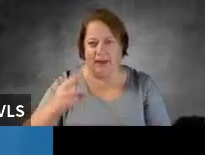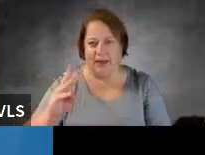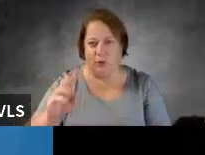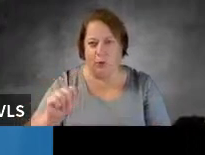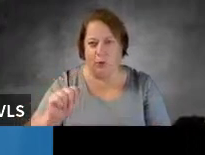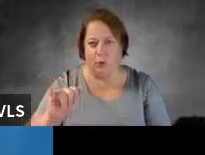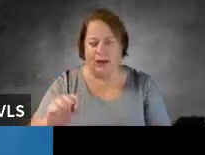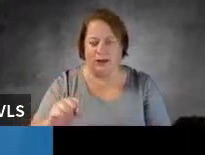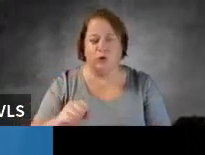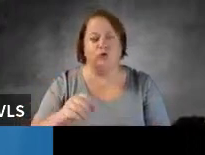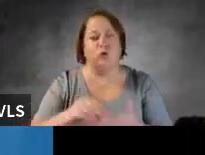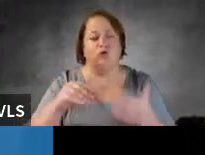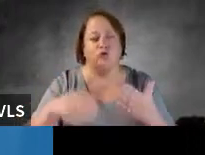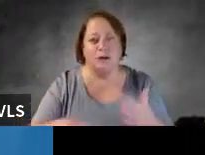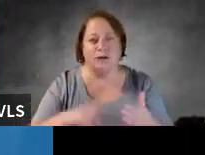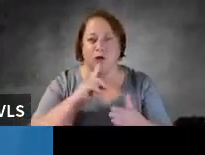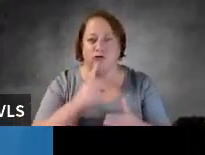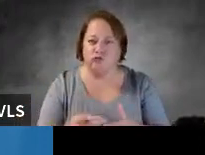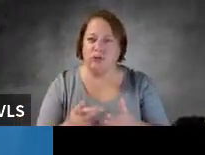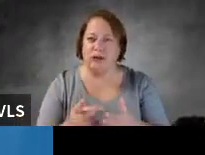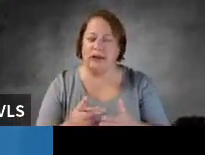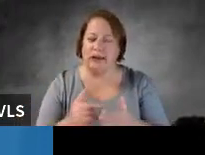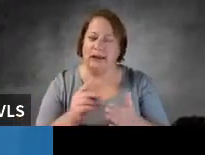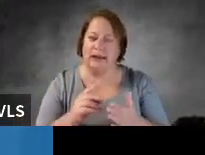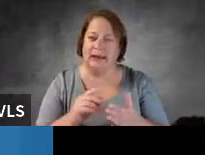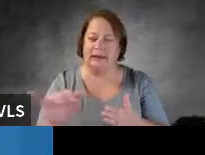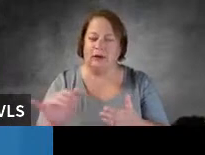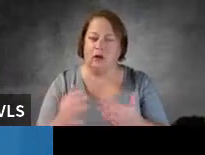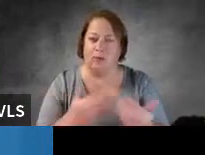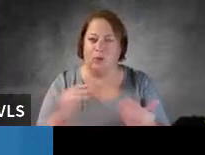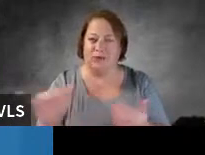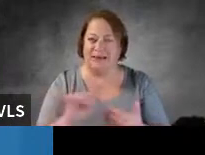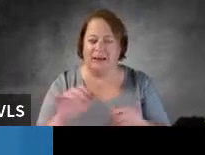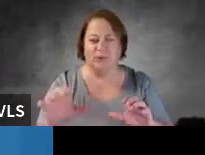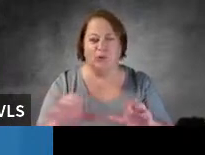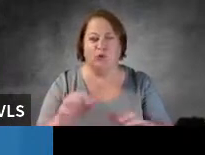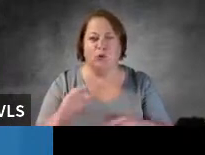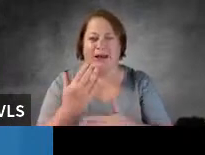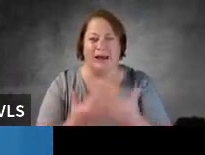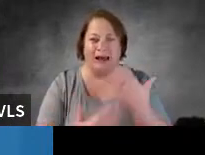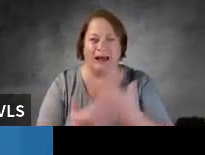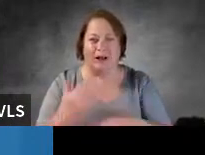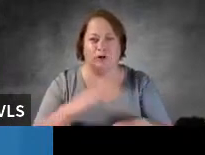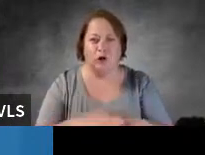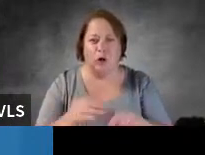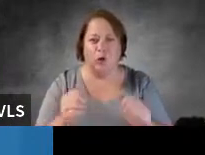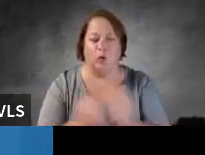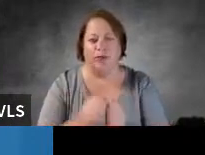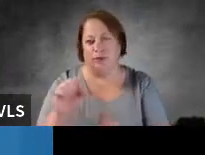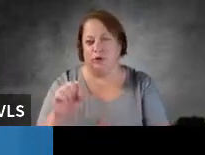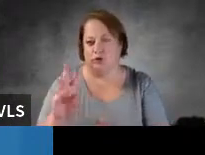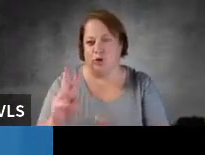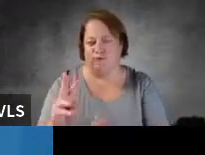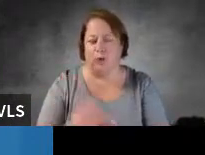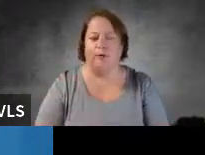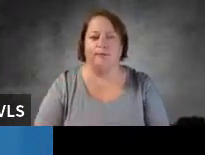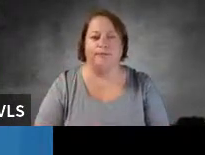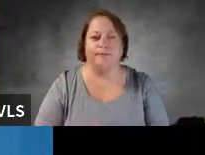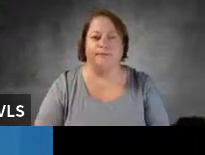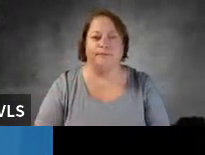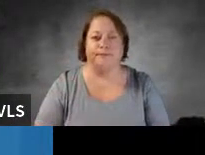students to really replicate what they'd be doing in a hands-on setting using virtual software. We're also working